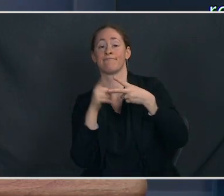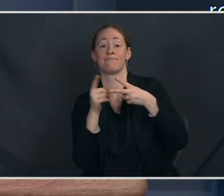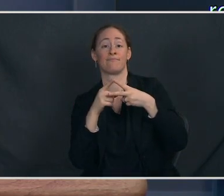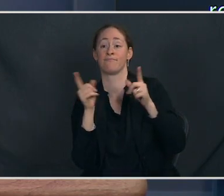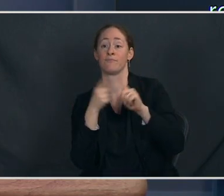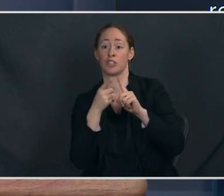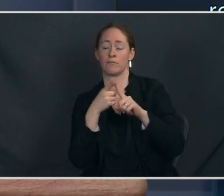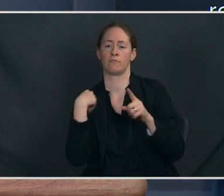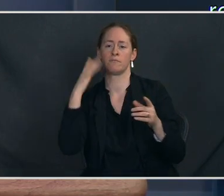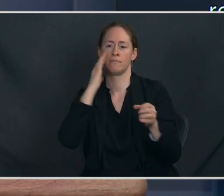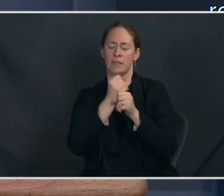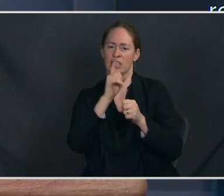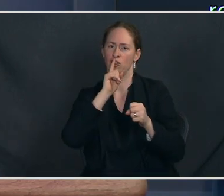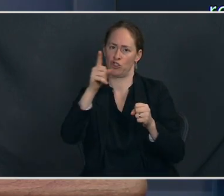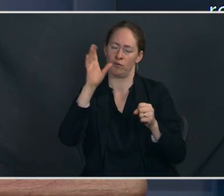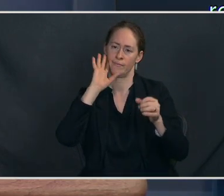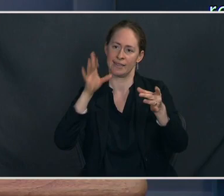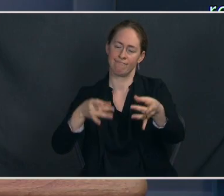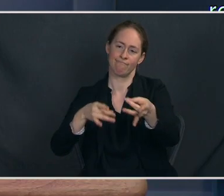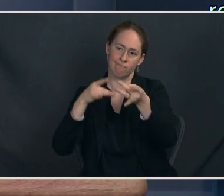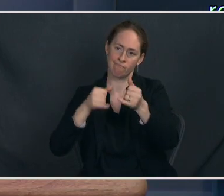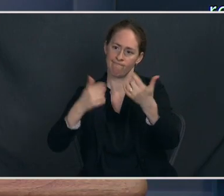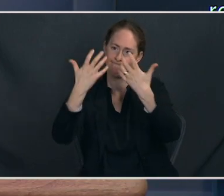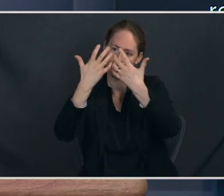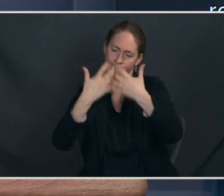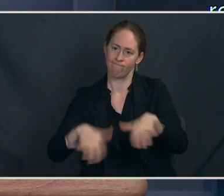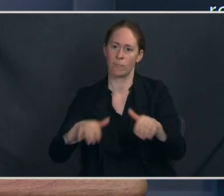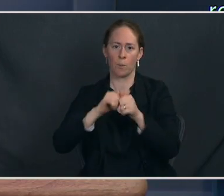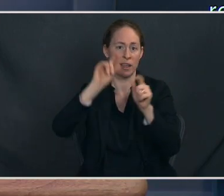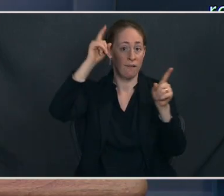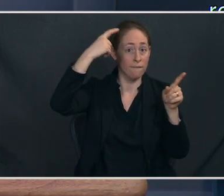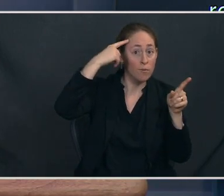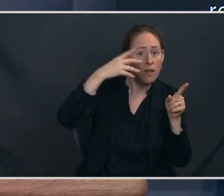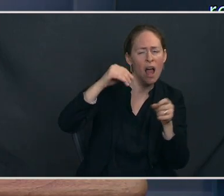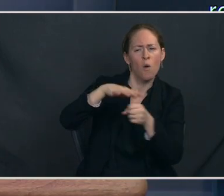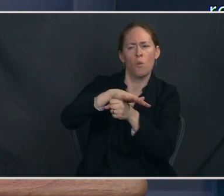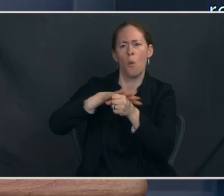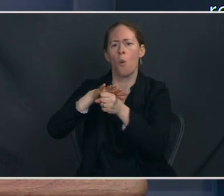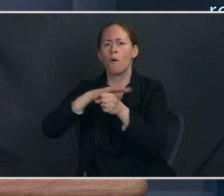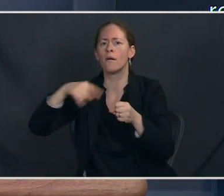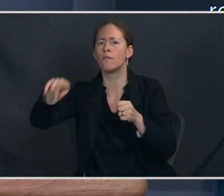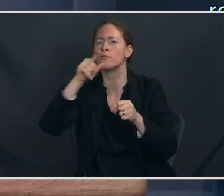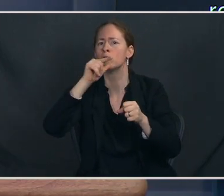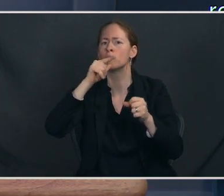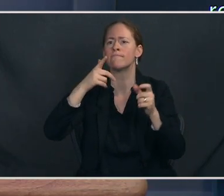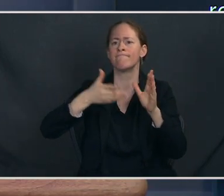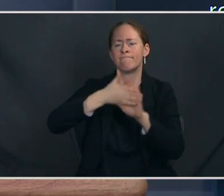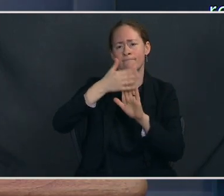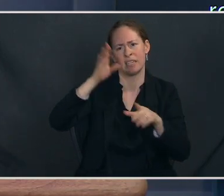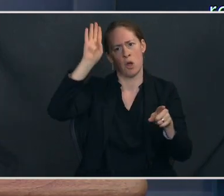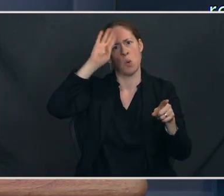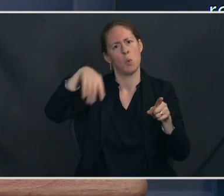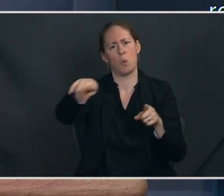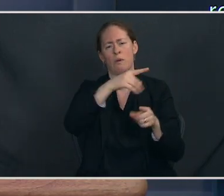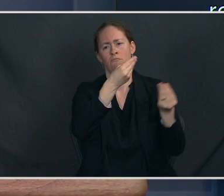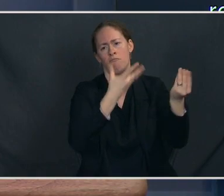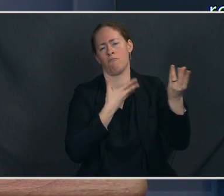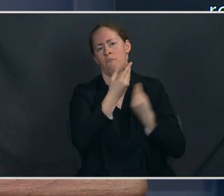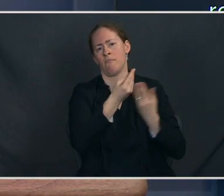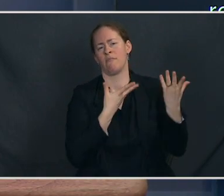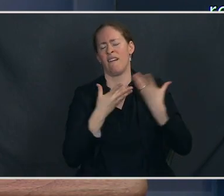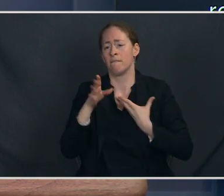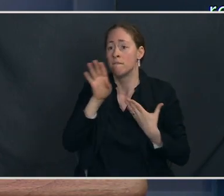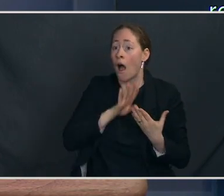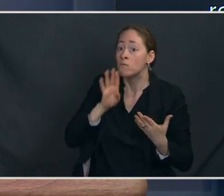efficiently working with governors and local officials who have expressed some frustration in recent weeks about the lack of information and the lack of a